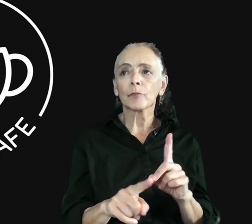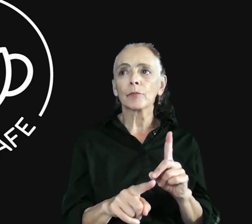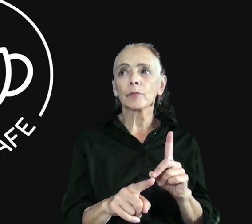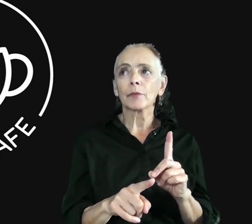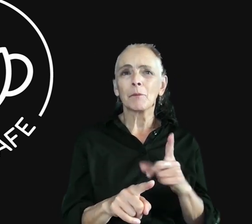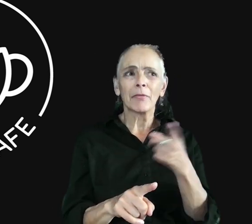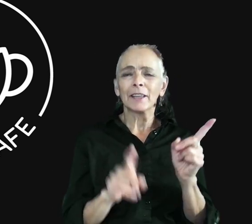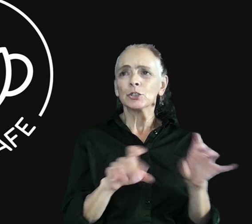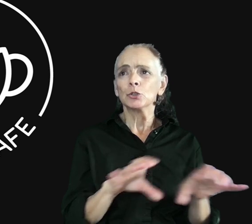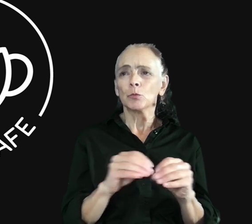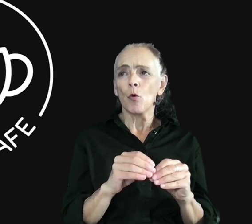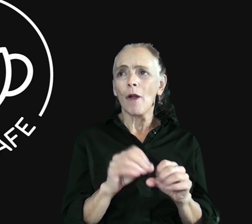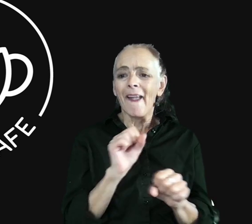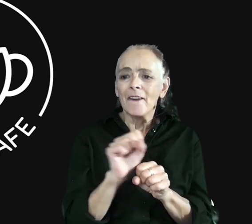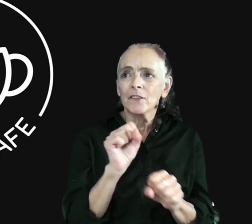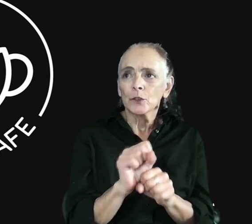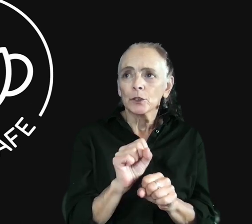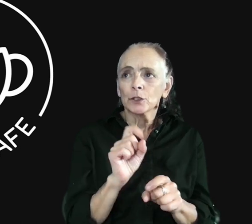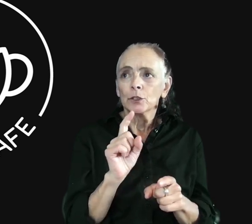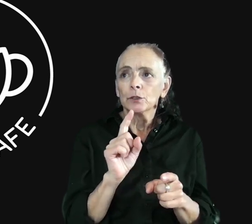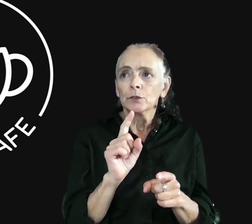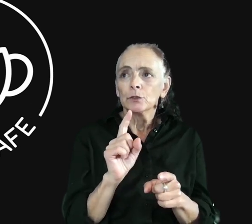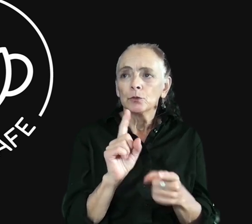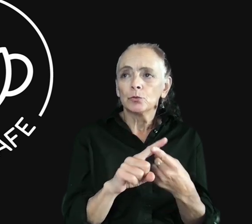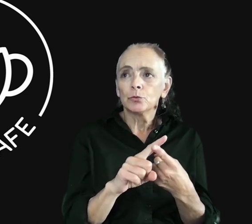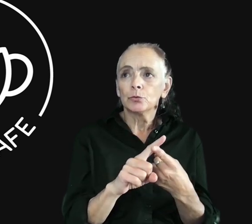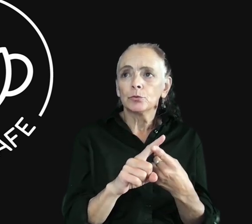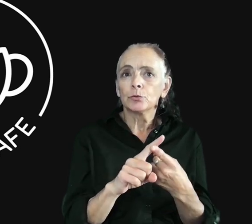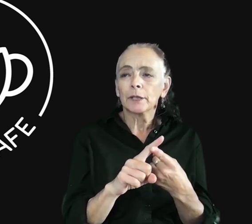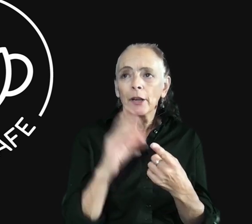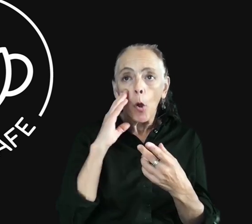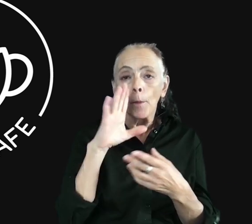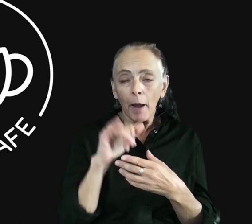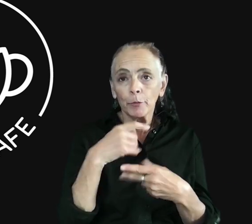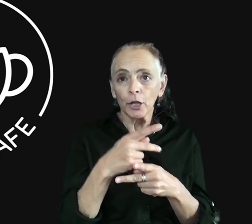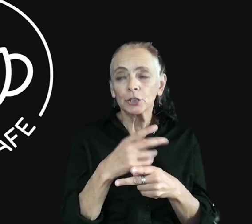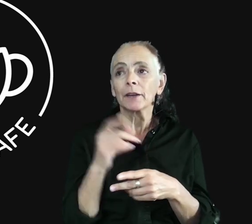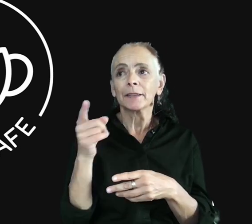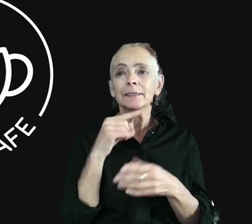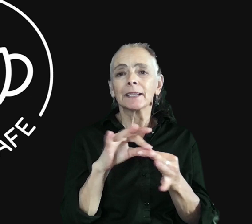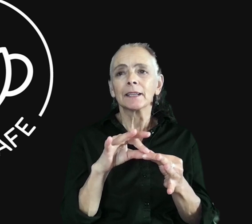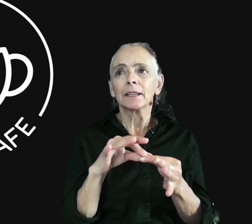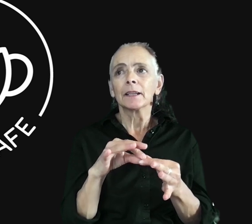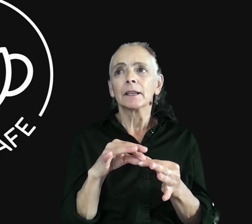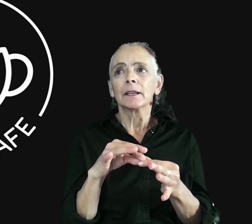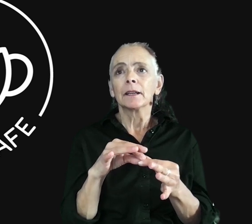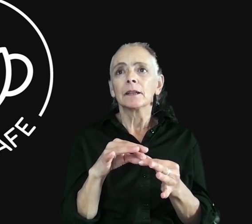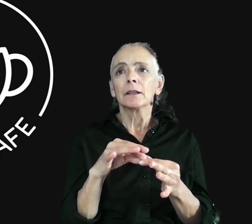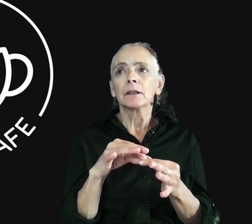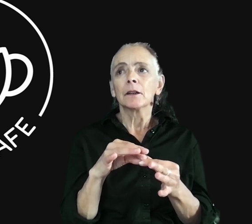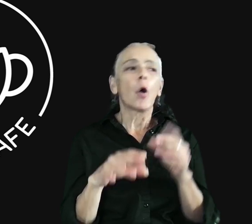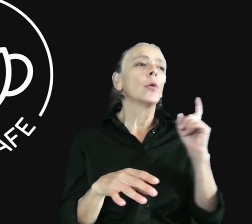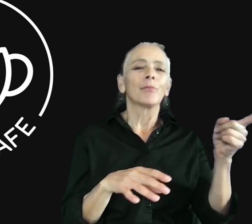they should do a little more effort to get themselves known by the production and that person was telling me uh they choose they should just join our play